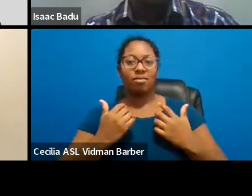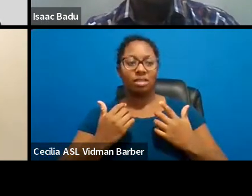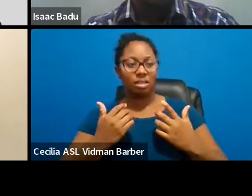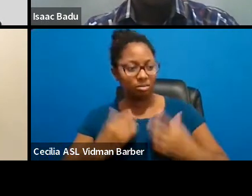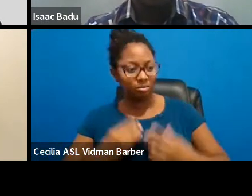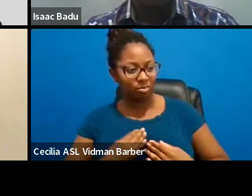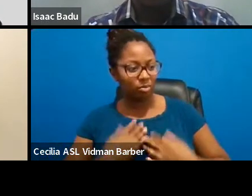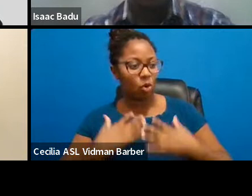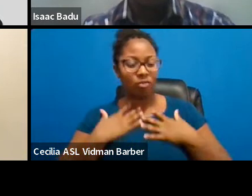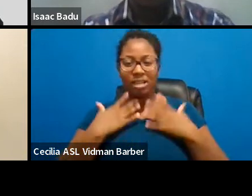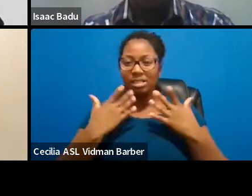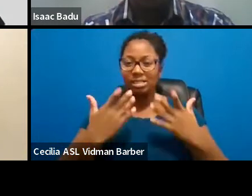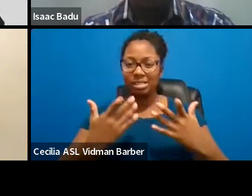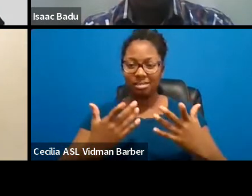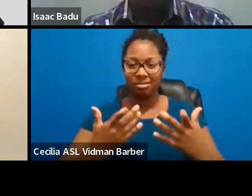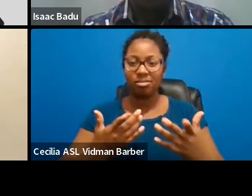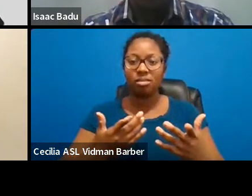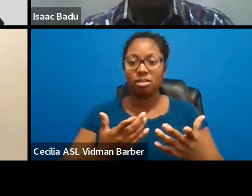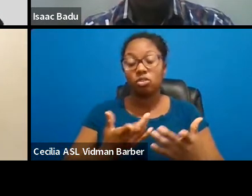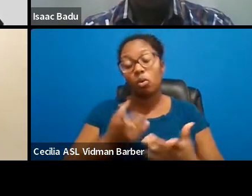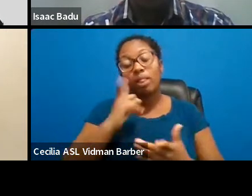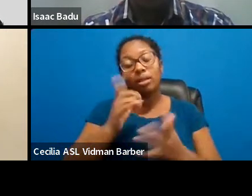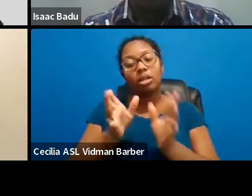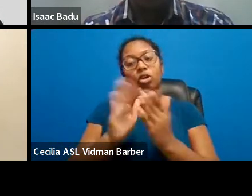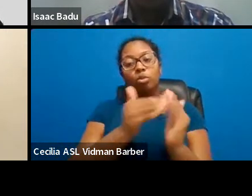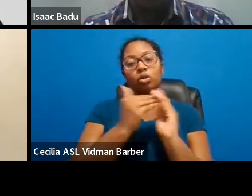Not to say much, a community is really important.